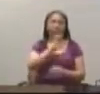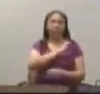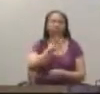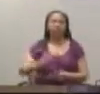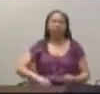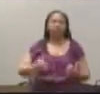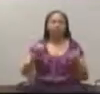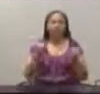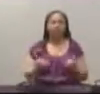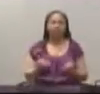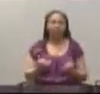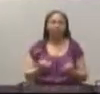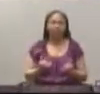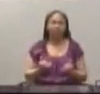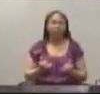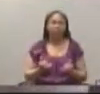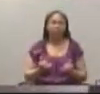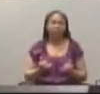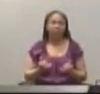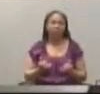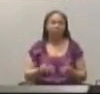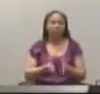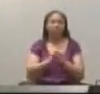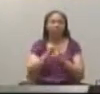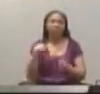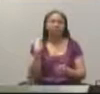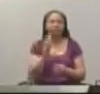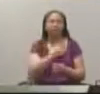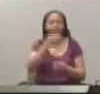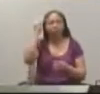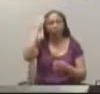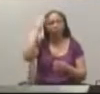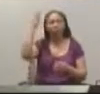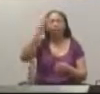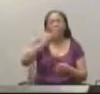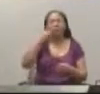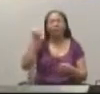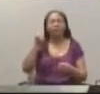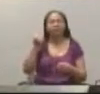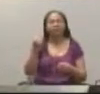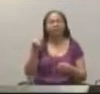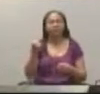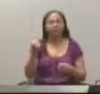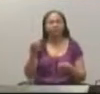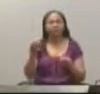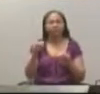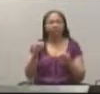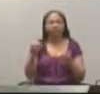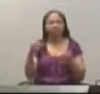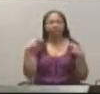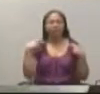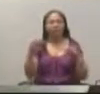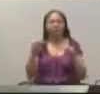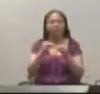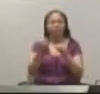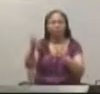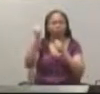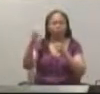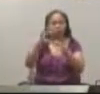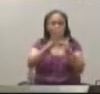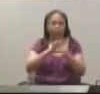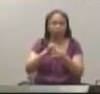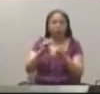get him to know, to get us to know him a little more, a little more, a little more. So give thanks to